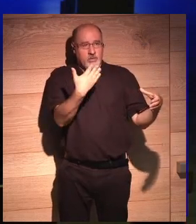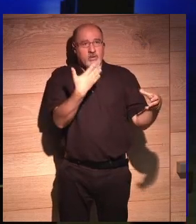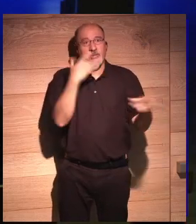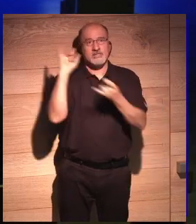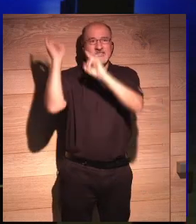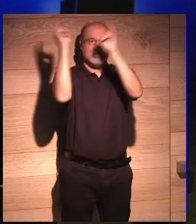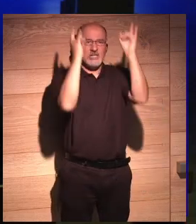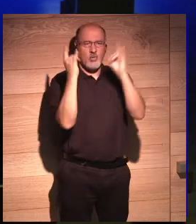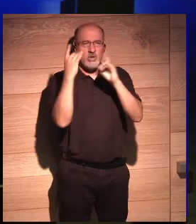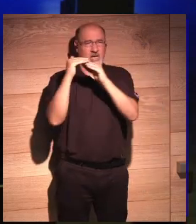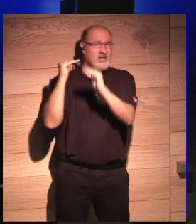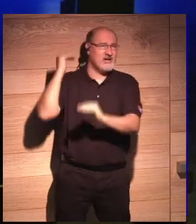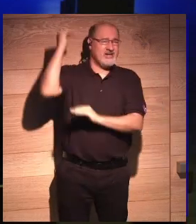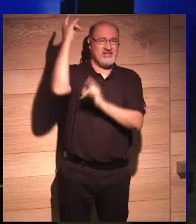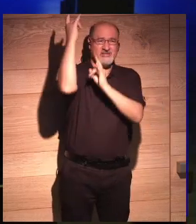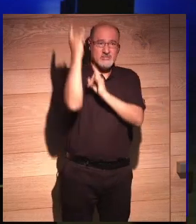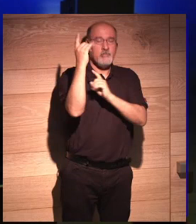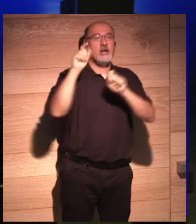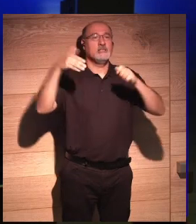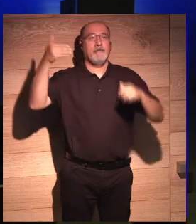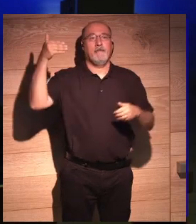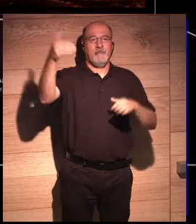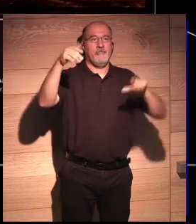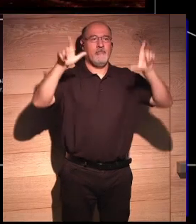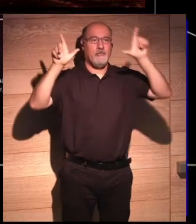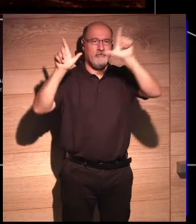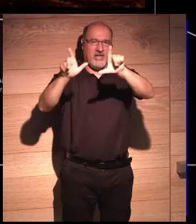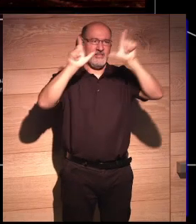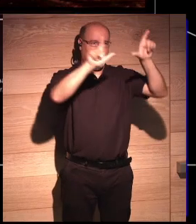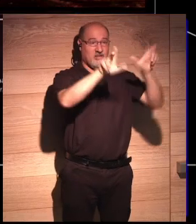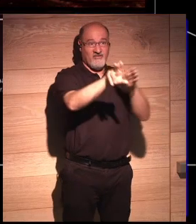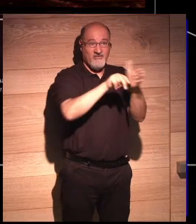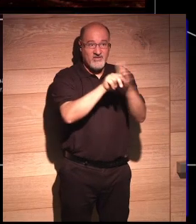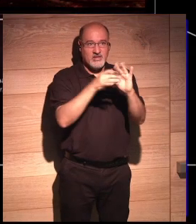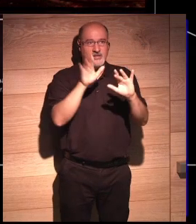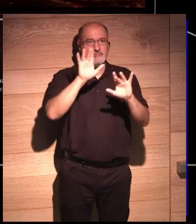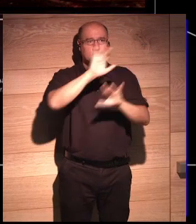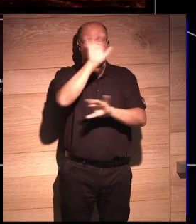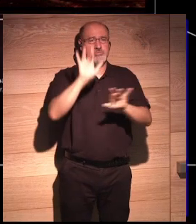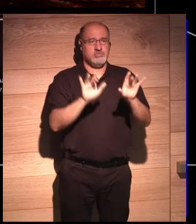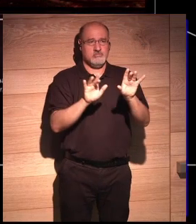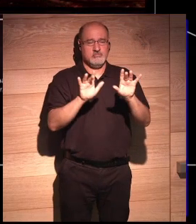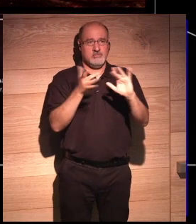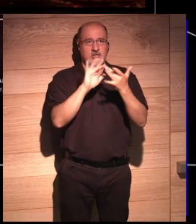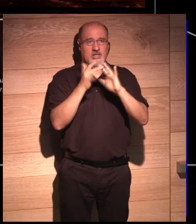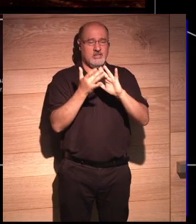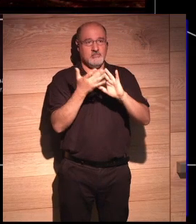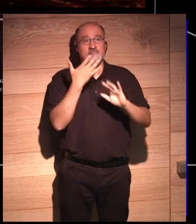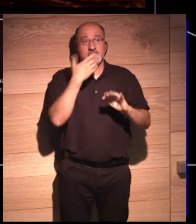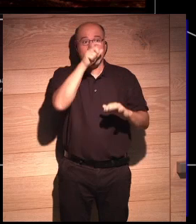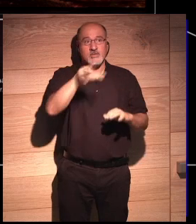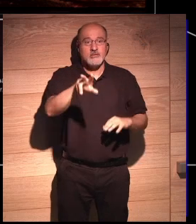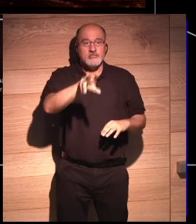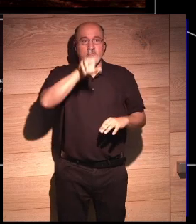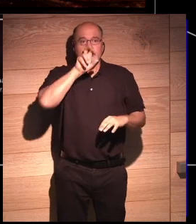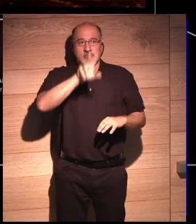The video screens that you see there, they were interactive as well. So as people breathed, we could see